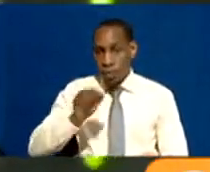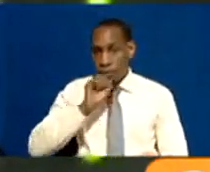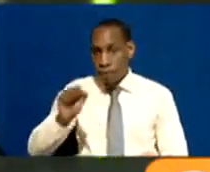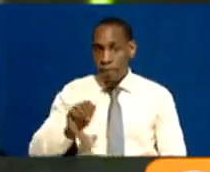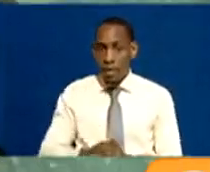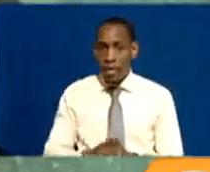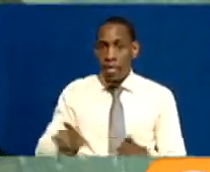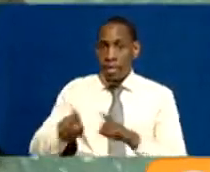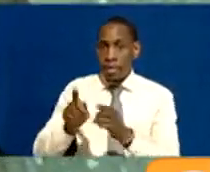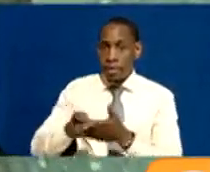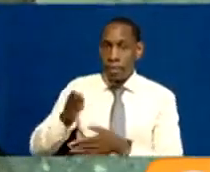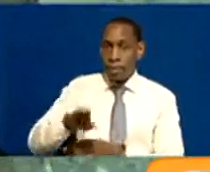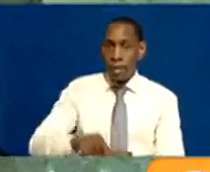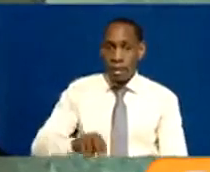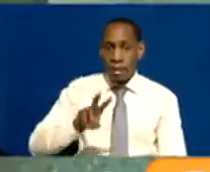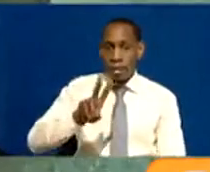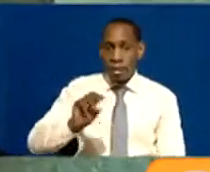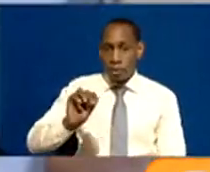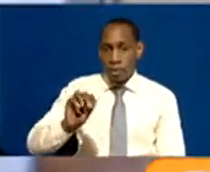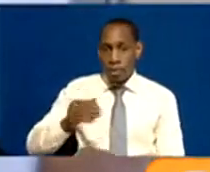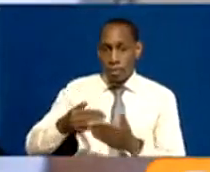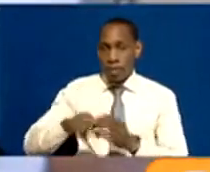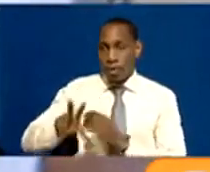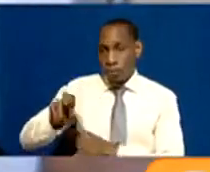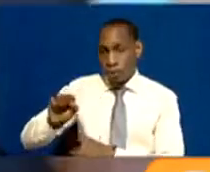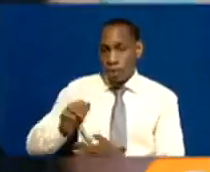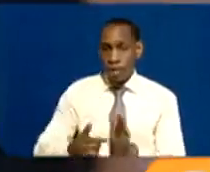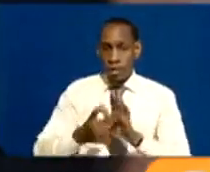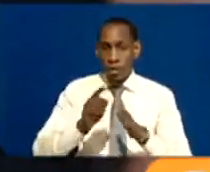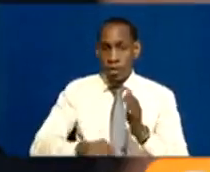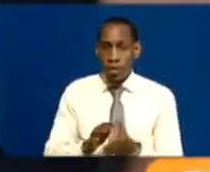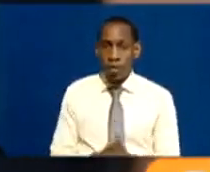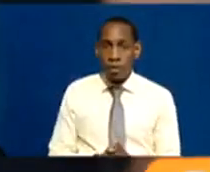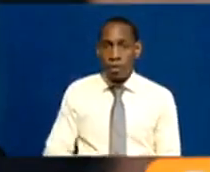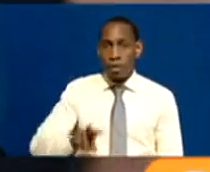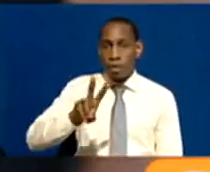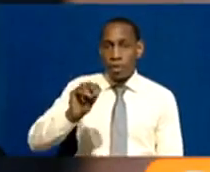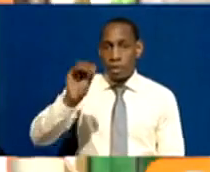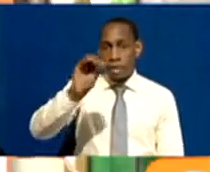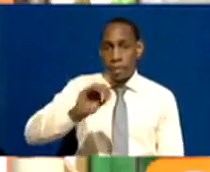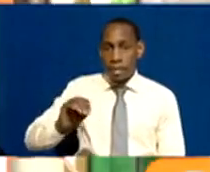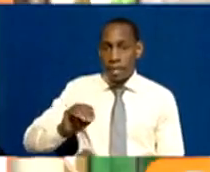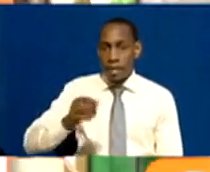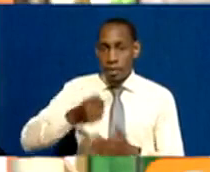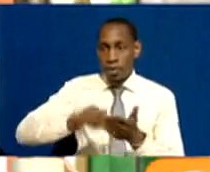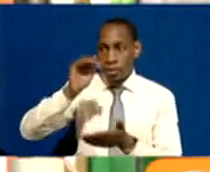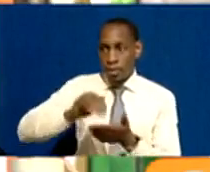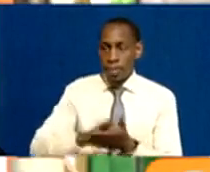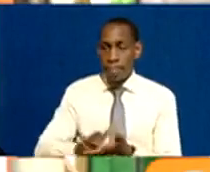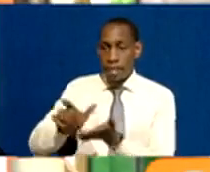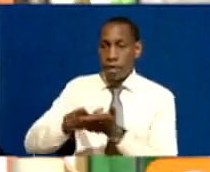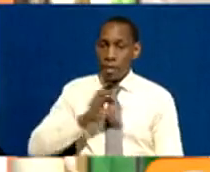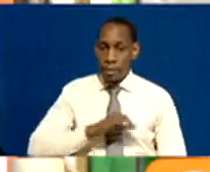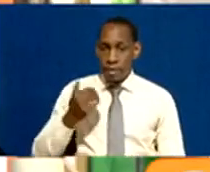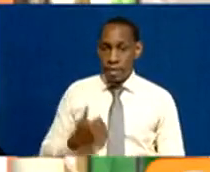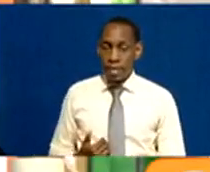in effect pay 20 down from 25, reflecting a 20% discount. Fuliza imenisaidia kama mimi